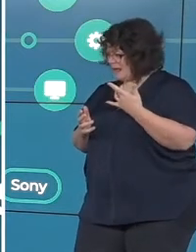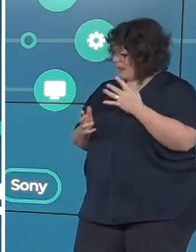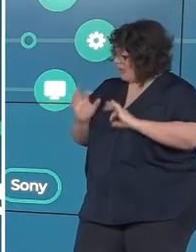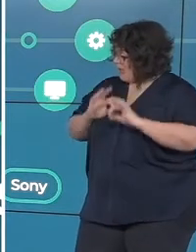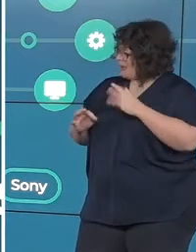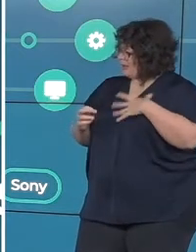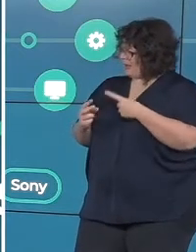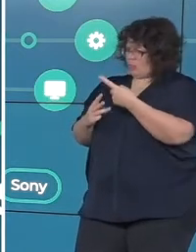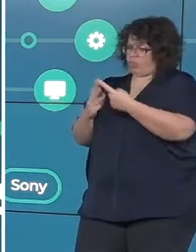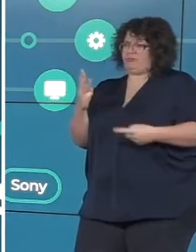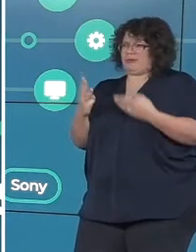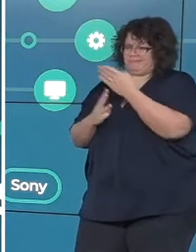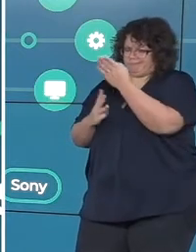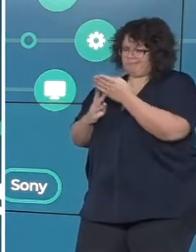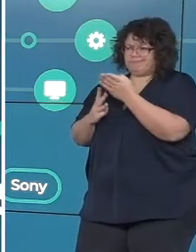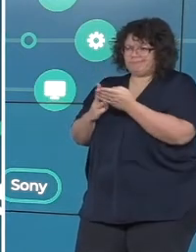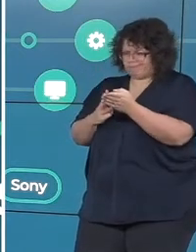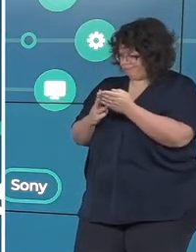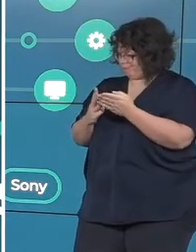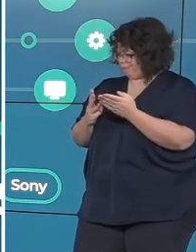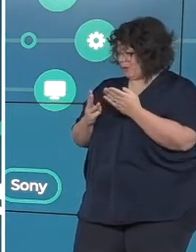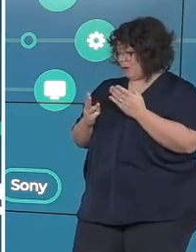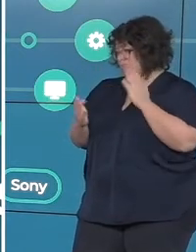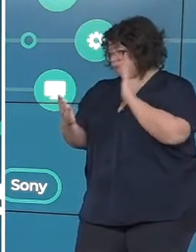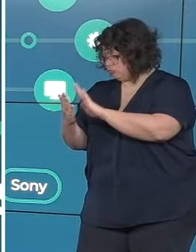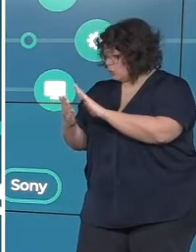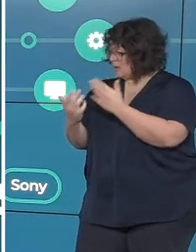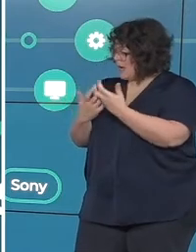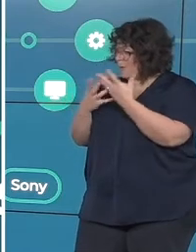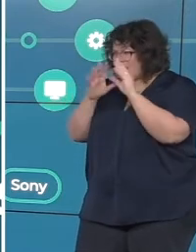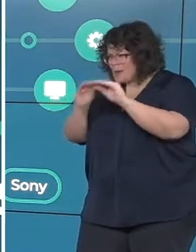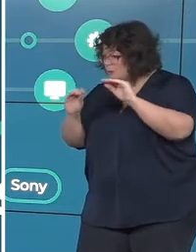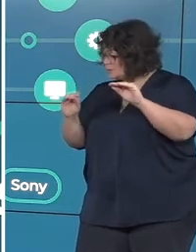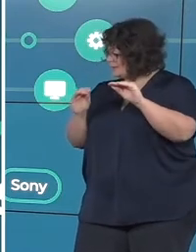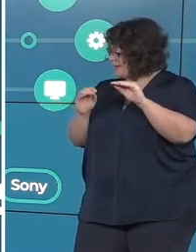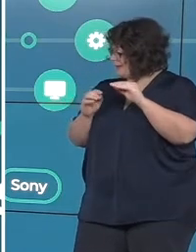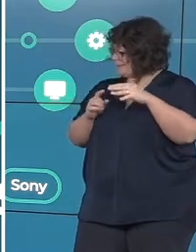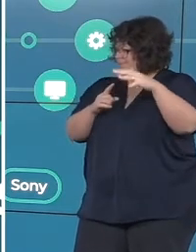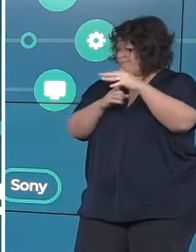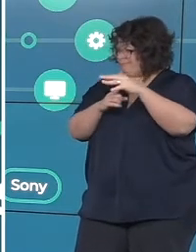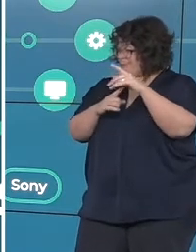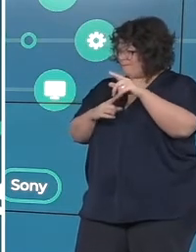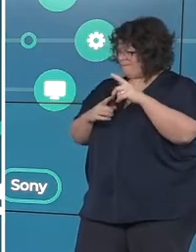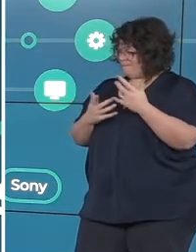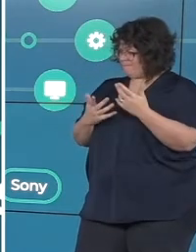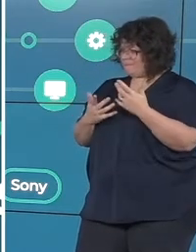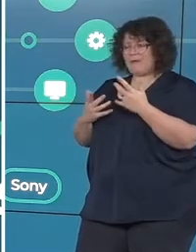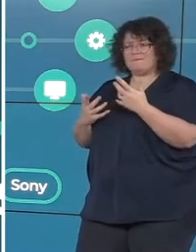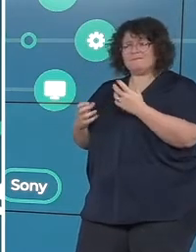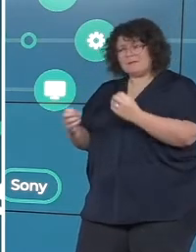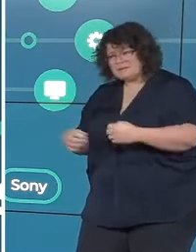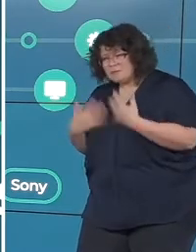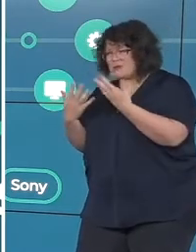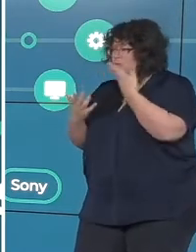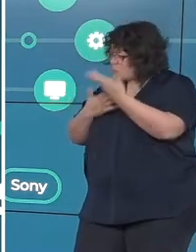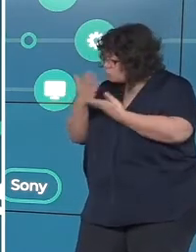kind of practical tools for the job. Leaders love badges and recognition, and aren't we